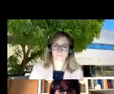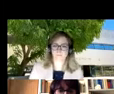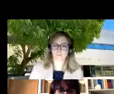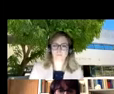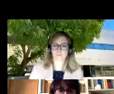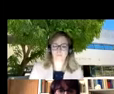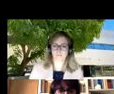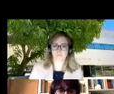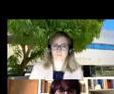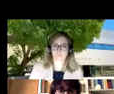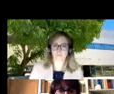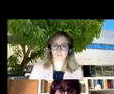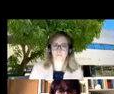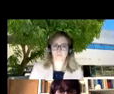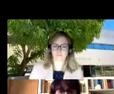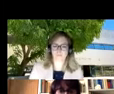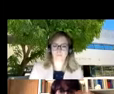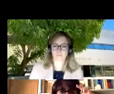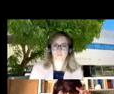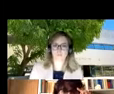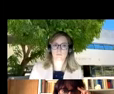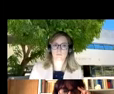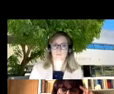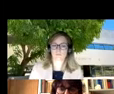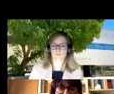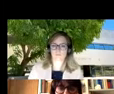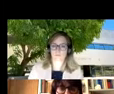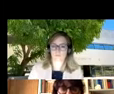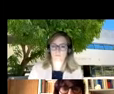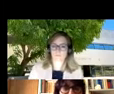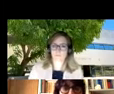situation. Thus, if I may, I would conclude by